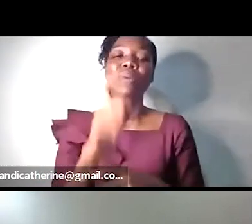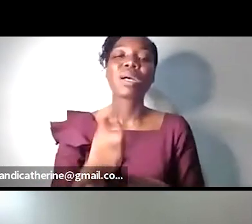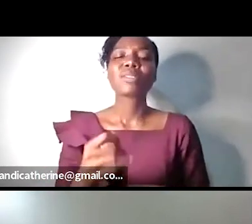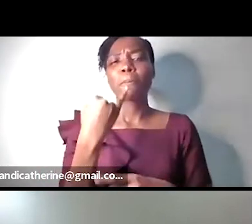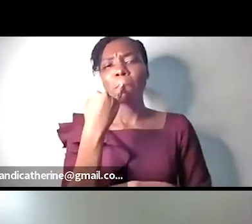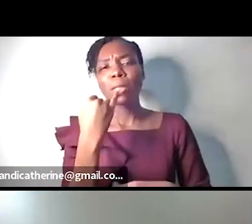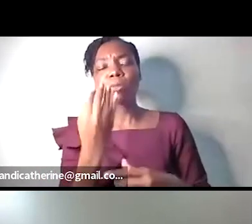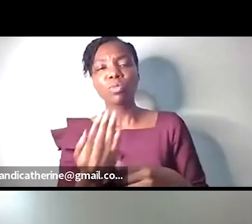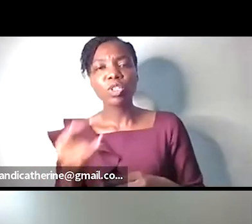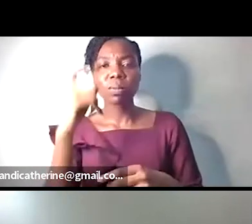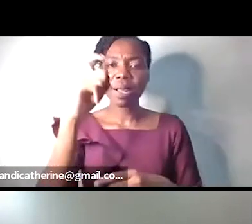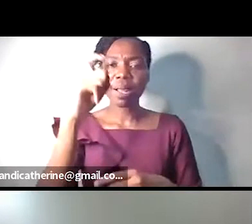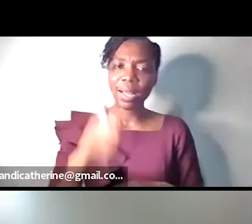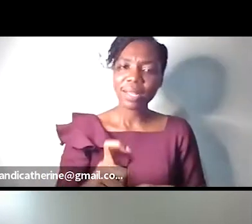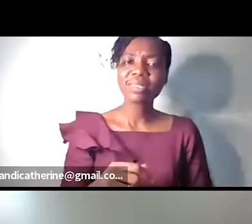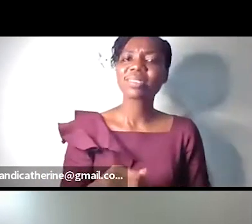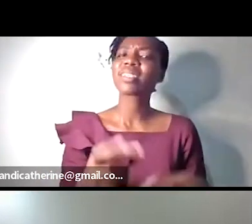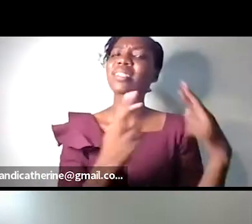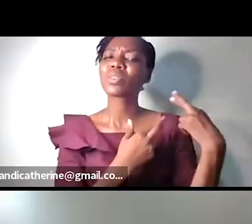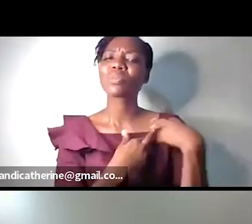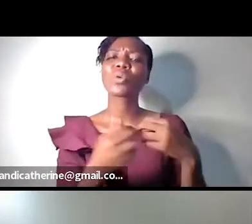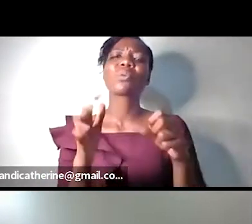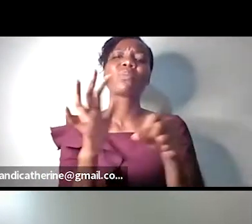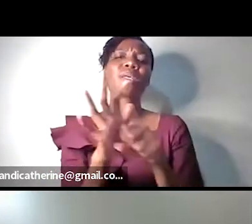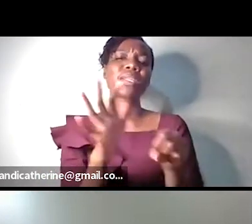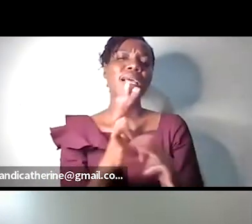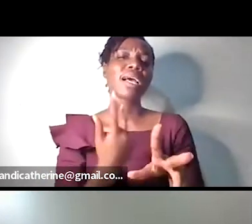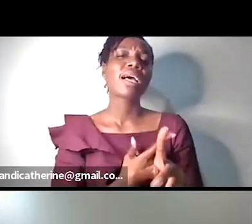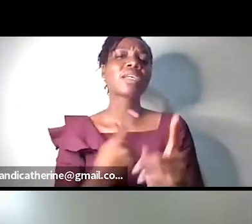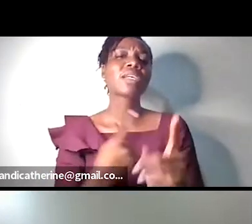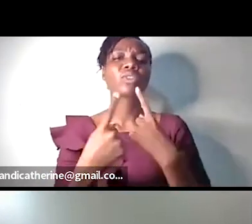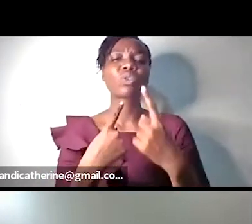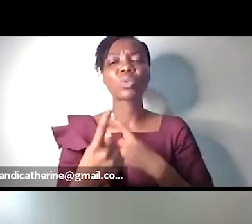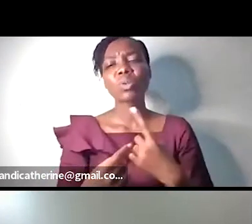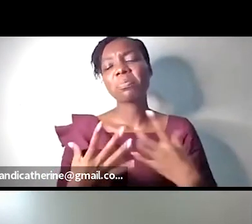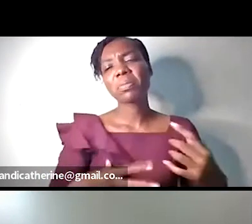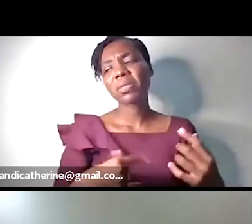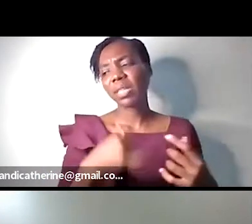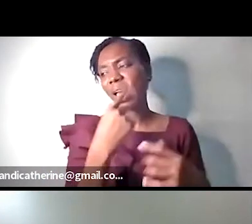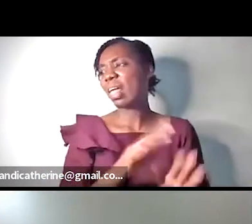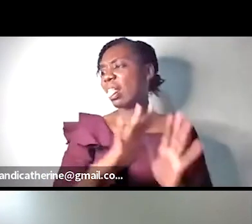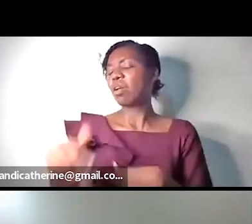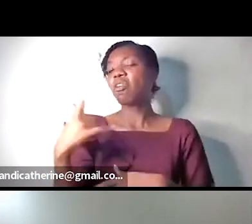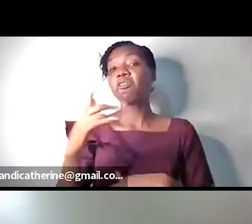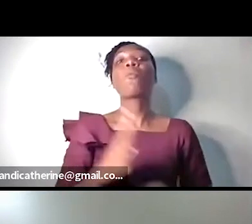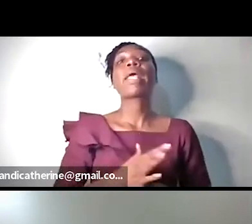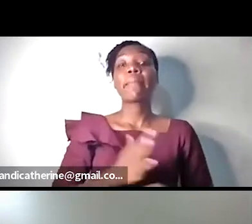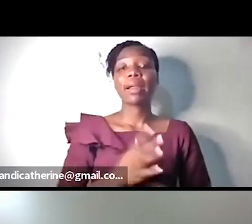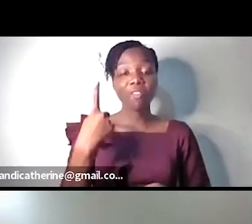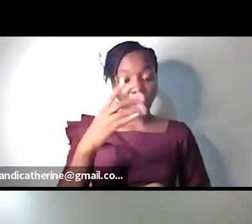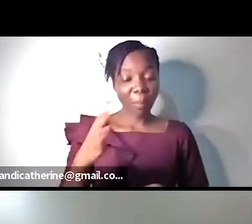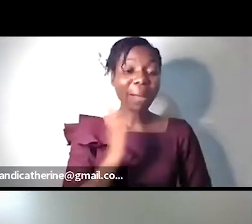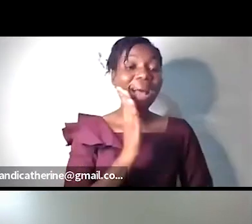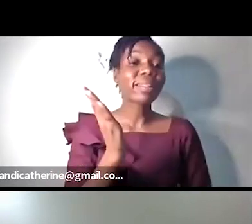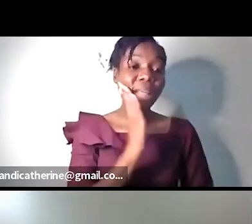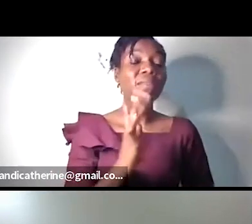roles that we still talking, those are for women, those are for female, those are for mothers. That means